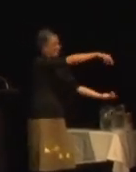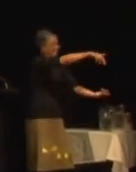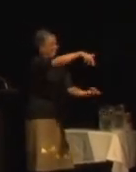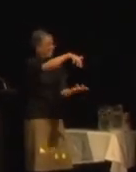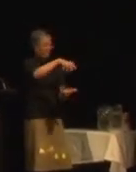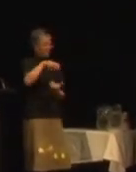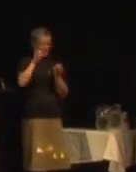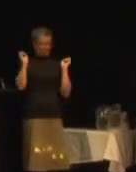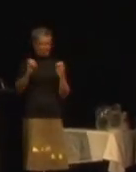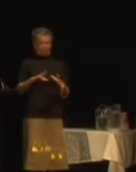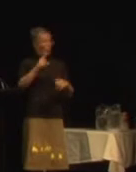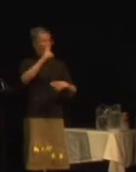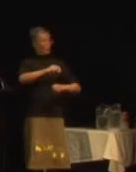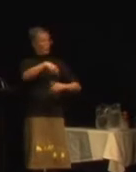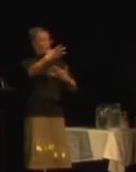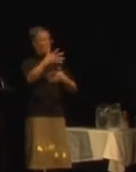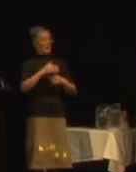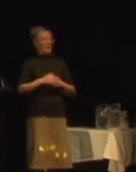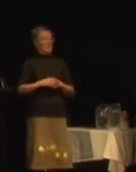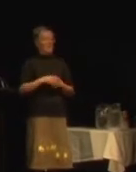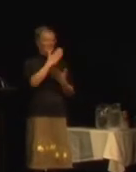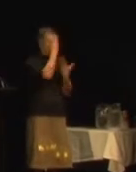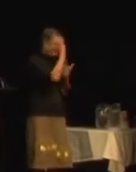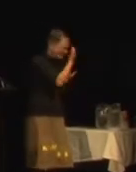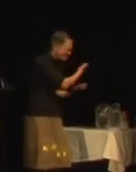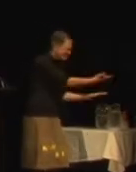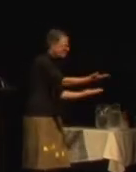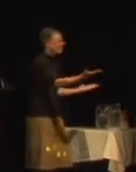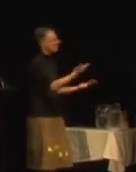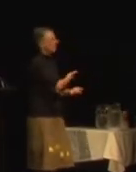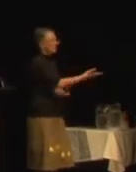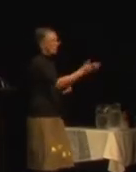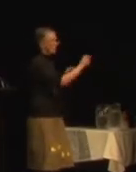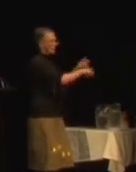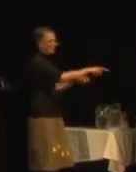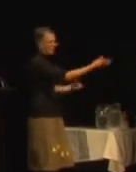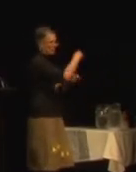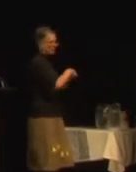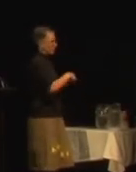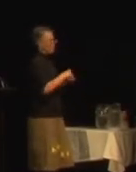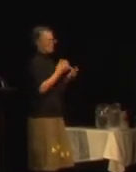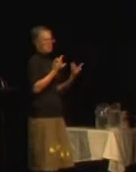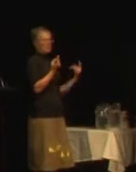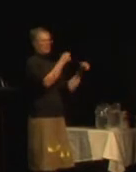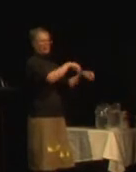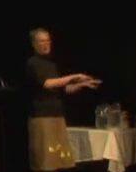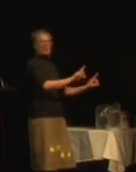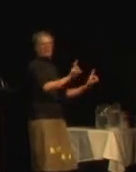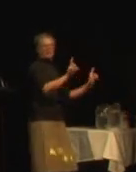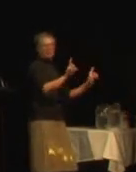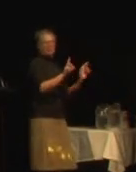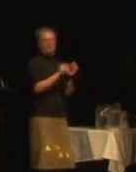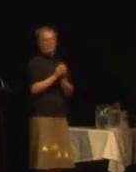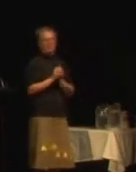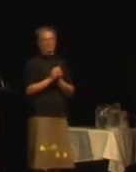one website. Tēnā koutou to those people, many of whom are probably in this room. At the time,